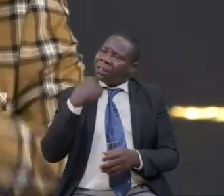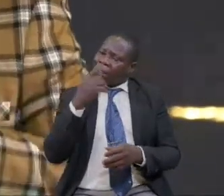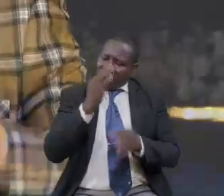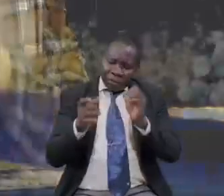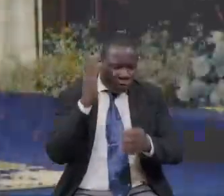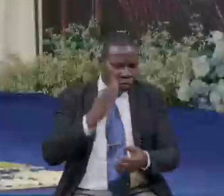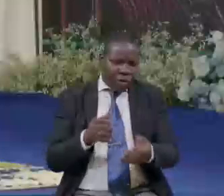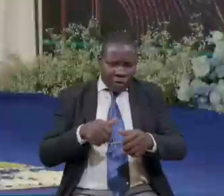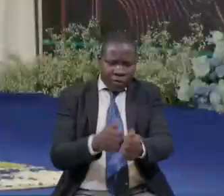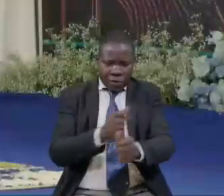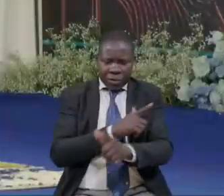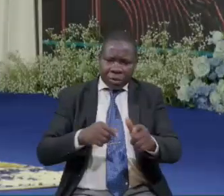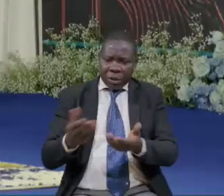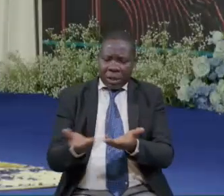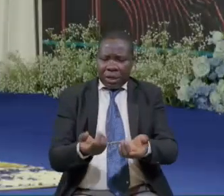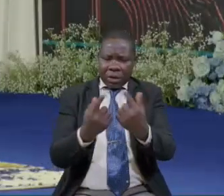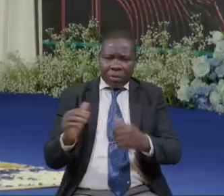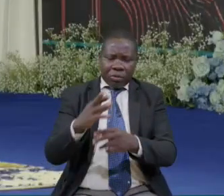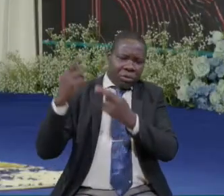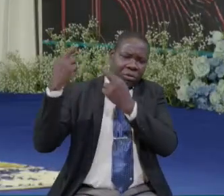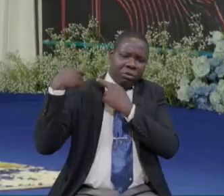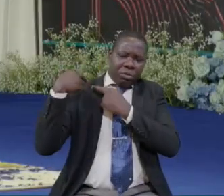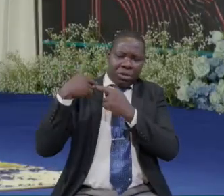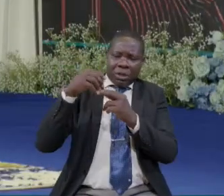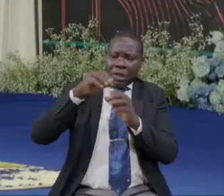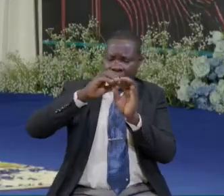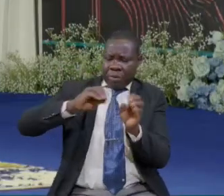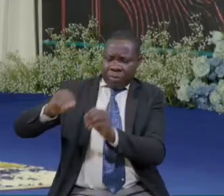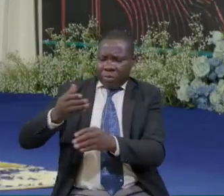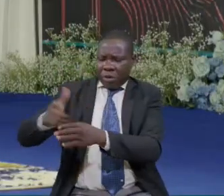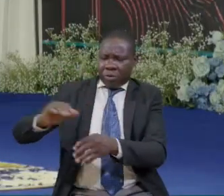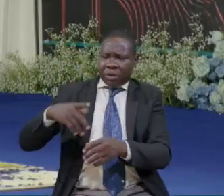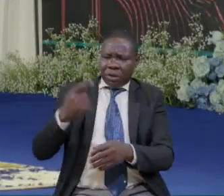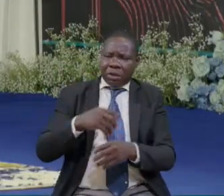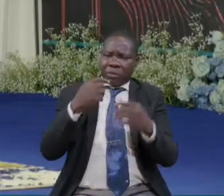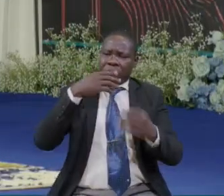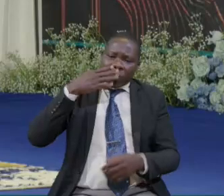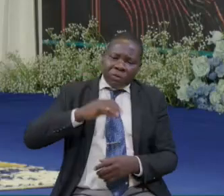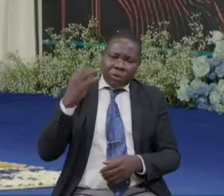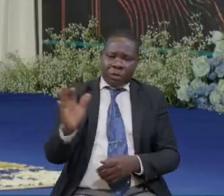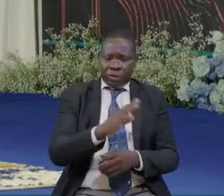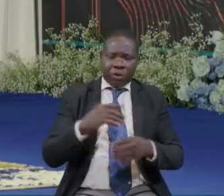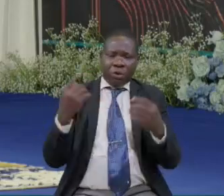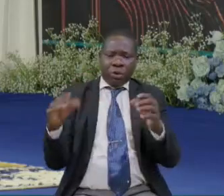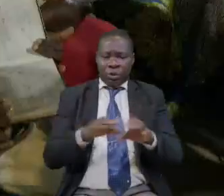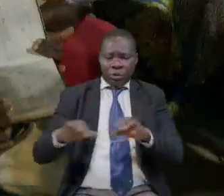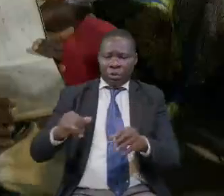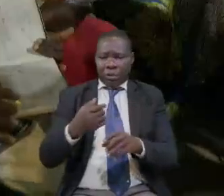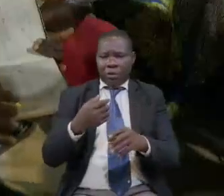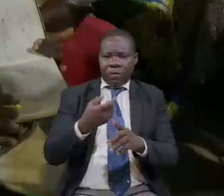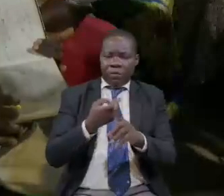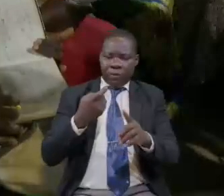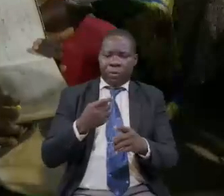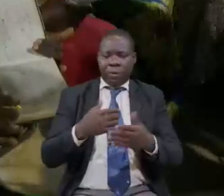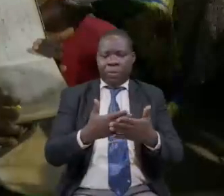responsibility. Put away the evil of your doing from before me. And then it's from